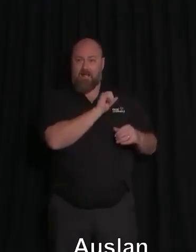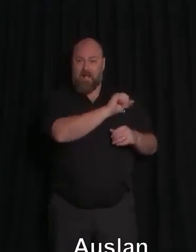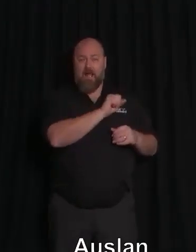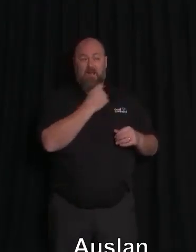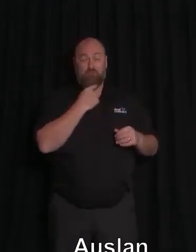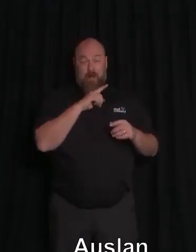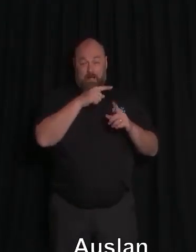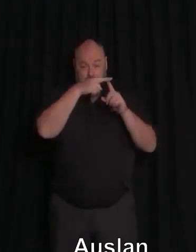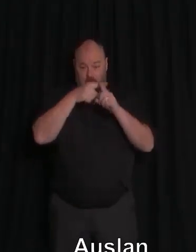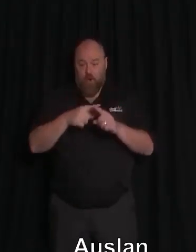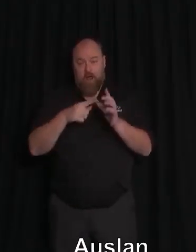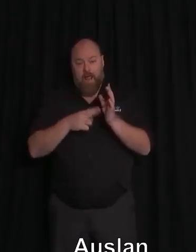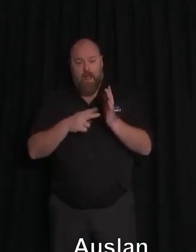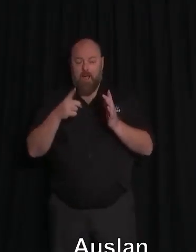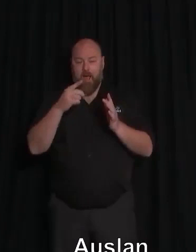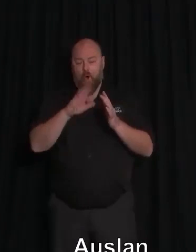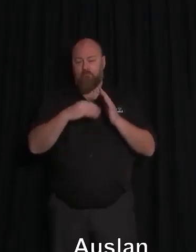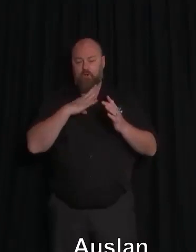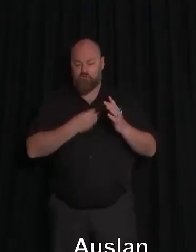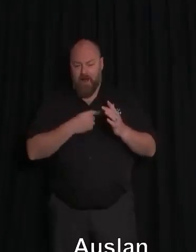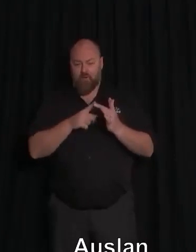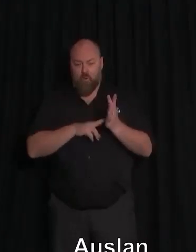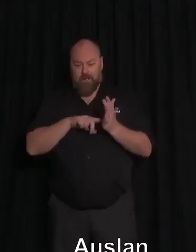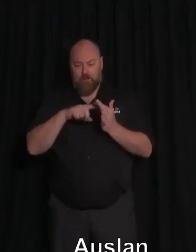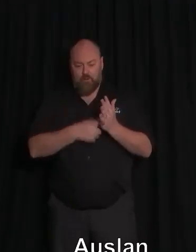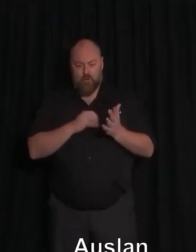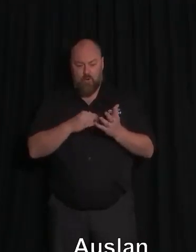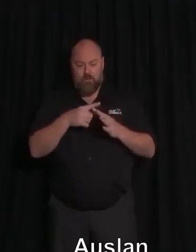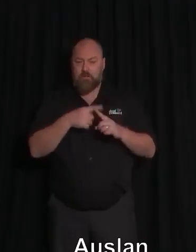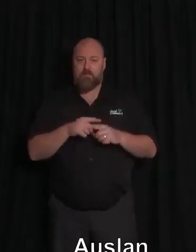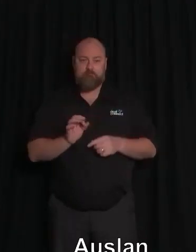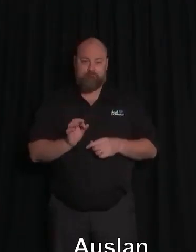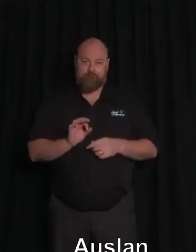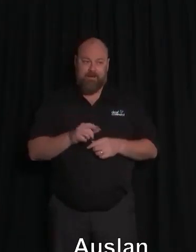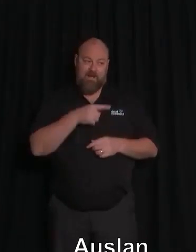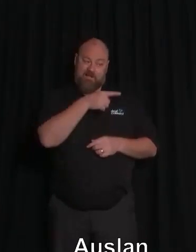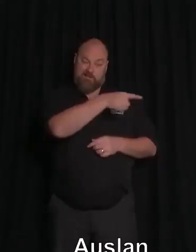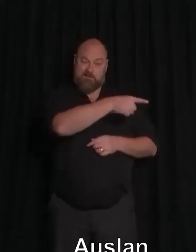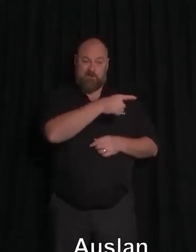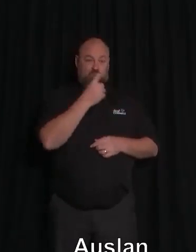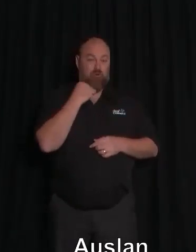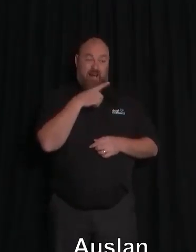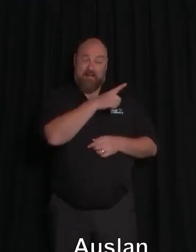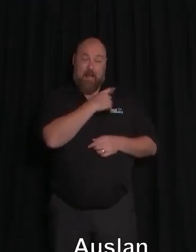about trans or intersex or LGBTI people. It's very often a notion in order to harness